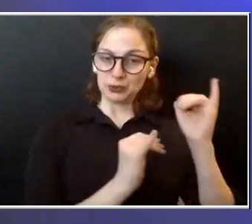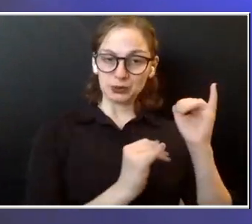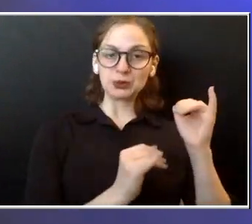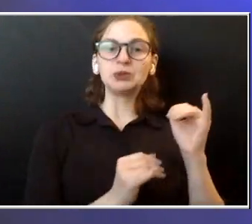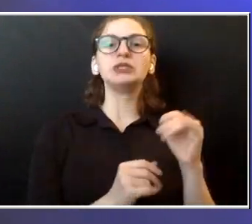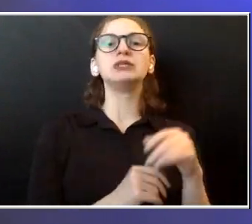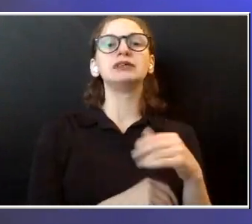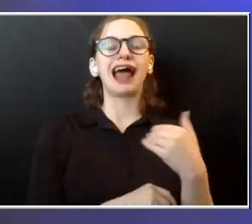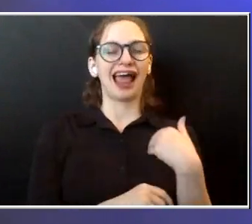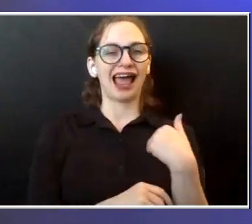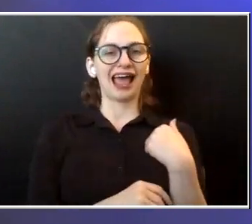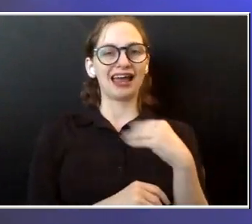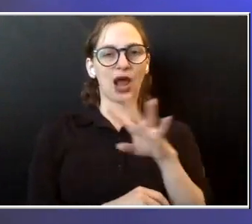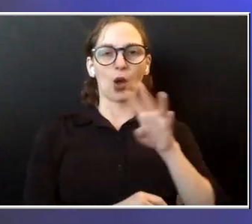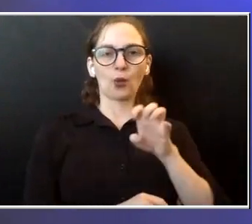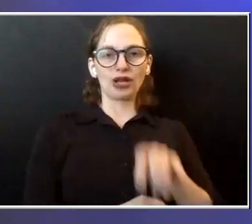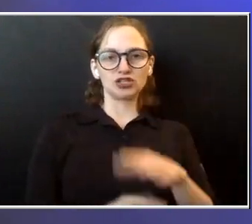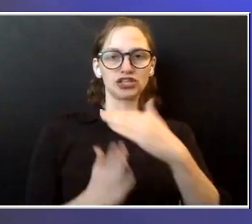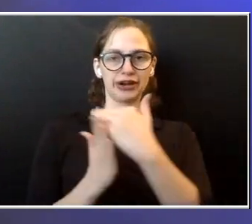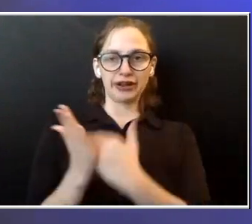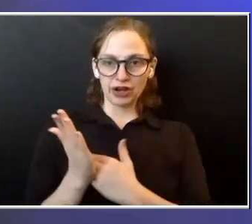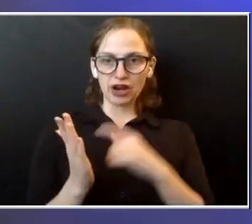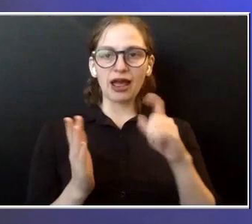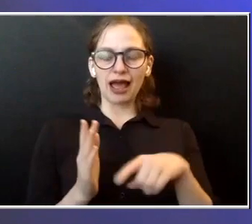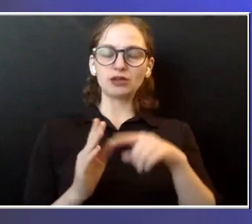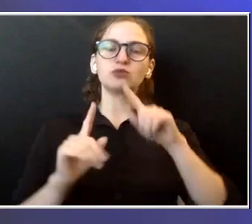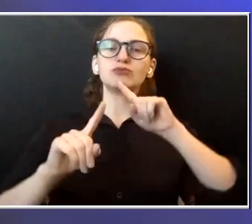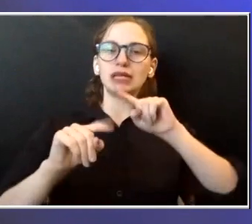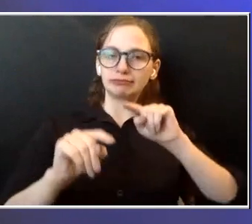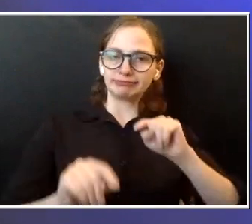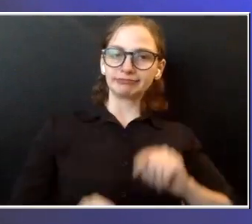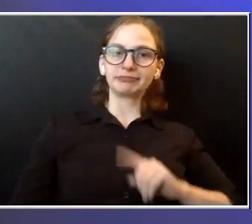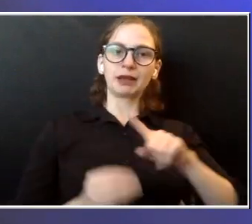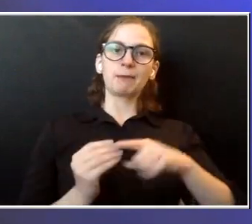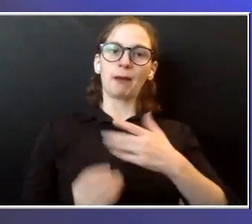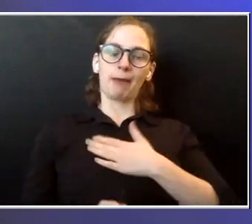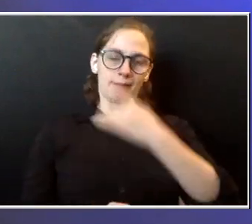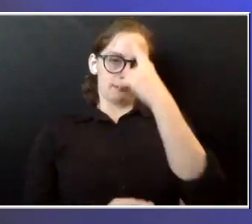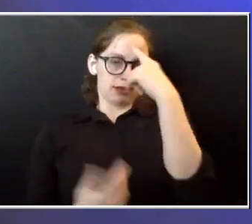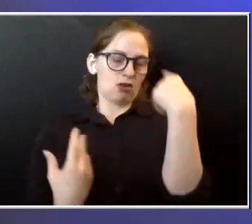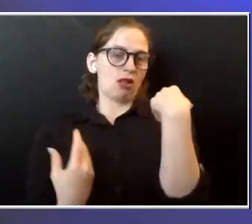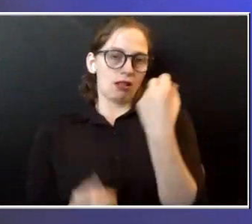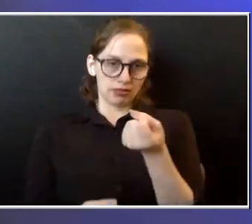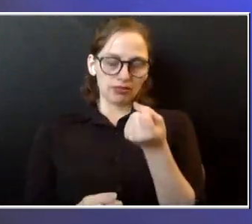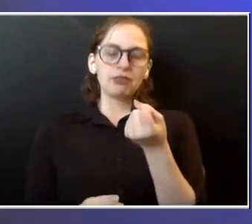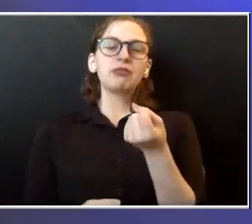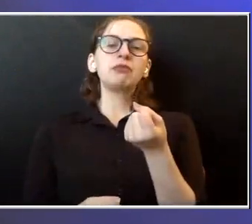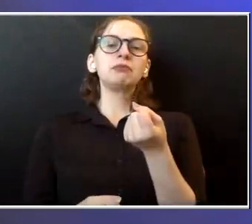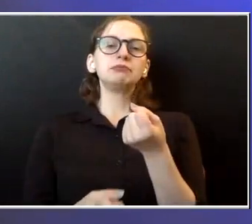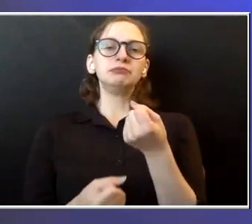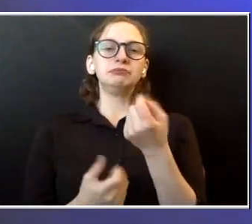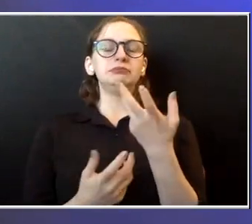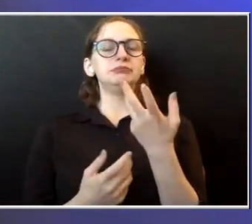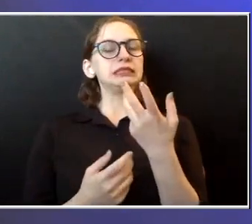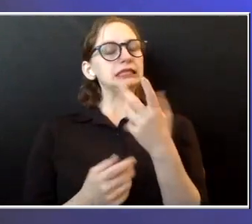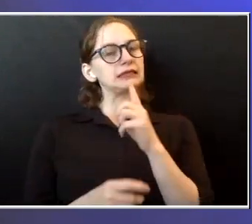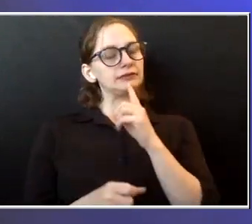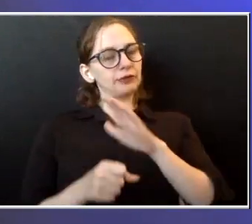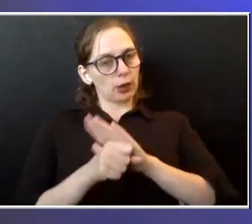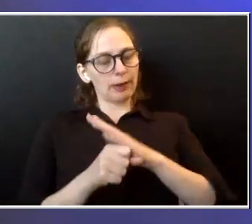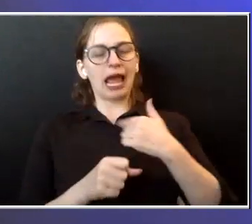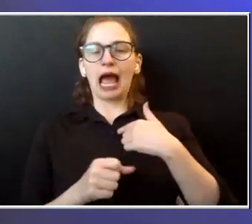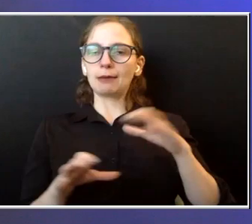know, my mental health, making sure that I'm doing this out of the goodness of my Purple Heart. And